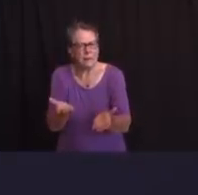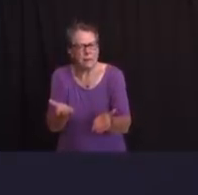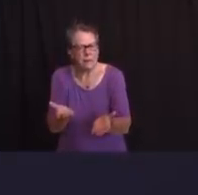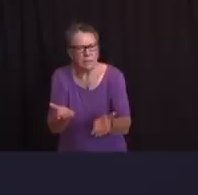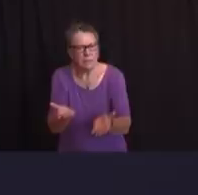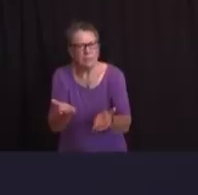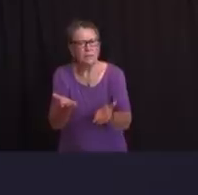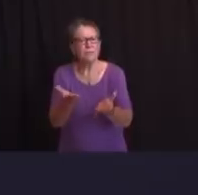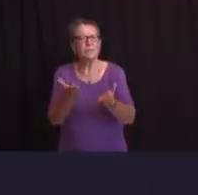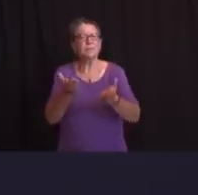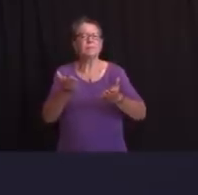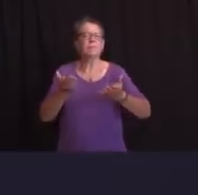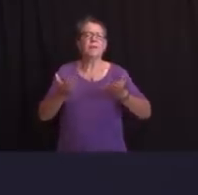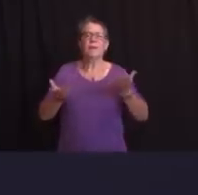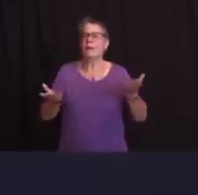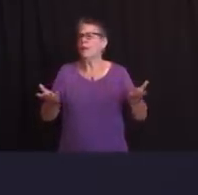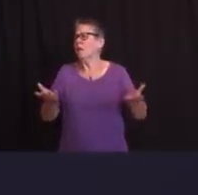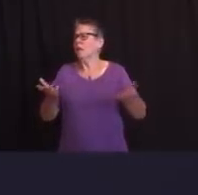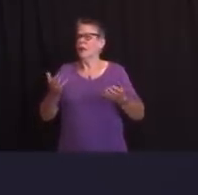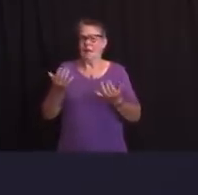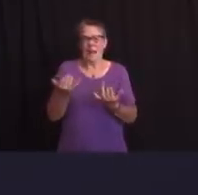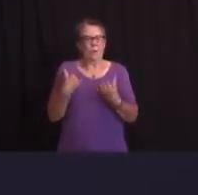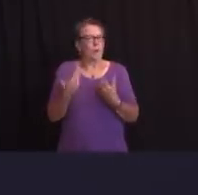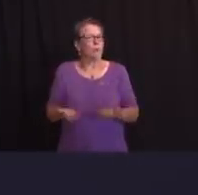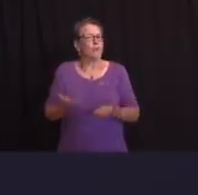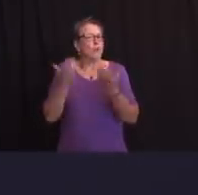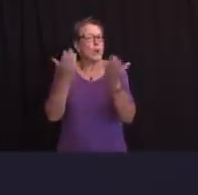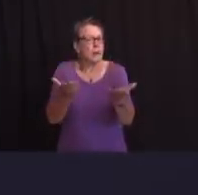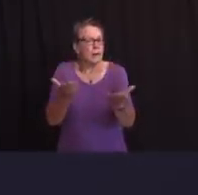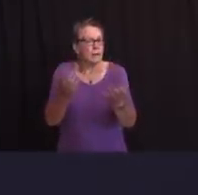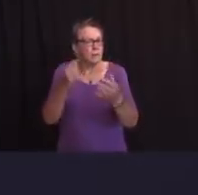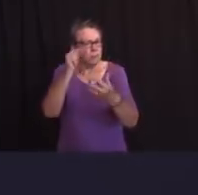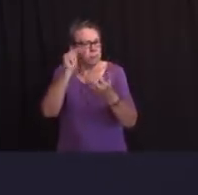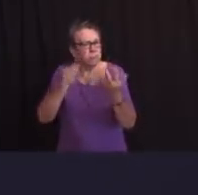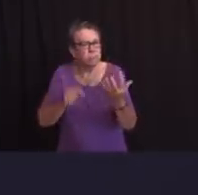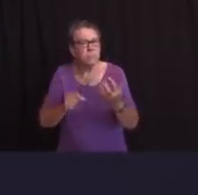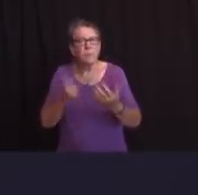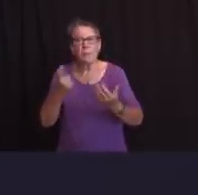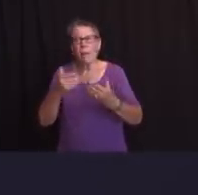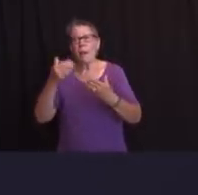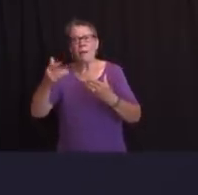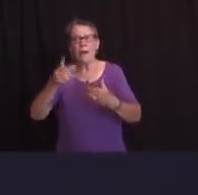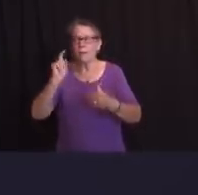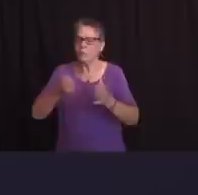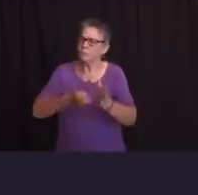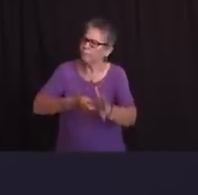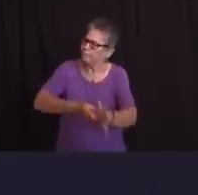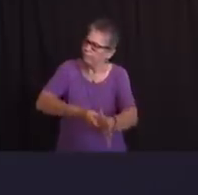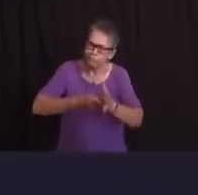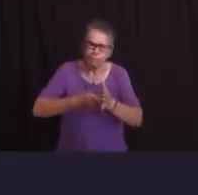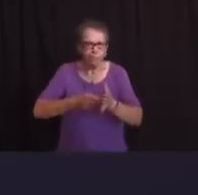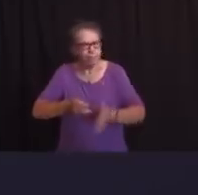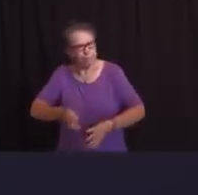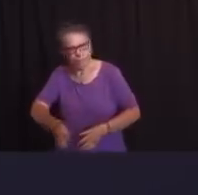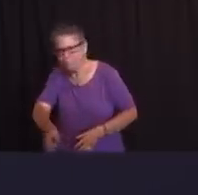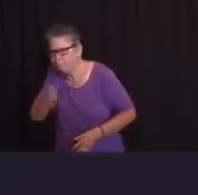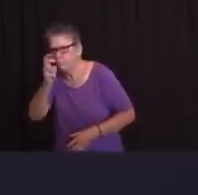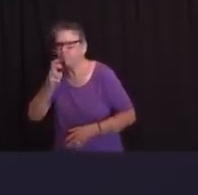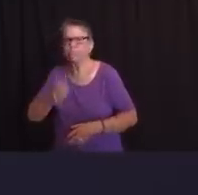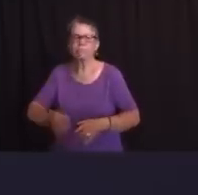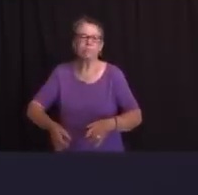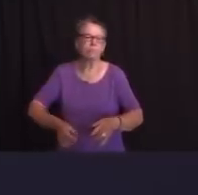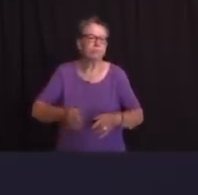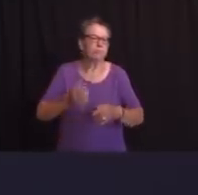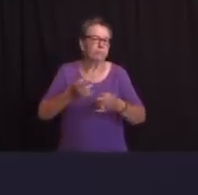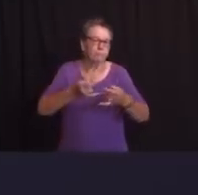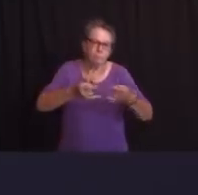So politics is not in the cards on either of those. Yeah, the Port Authority and NJ Transit are two organizations